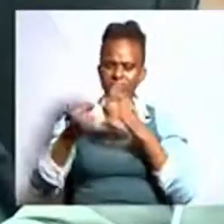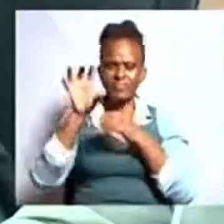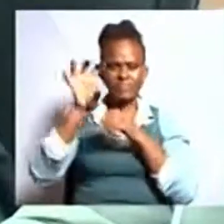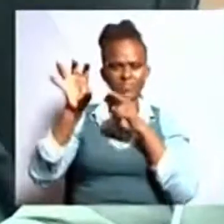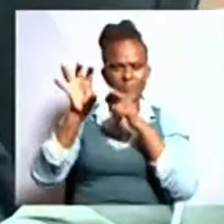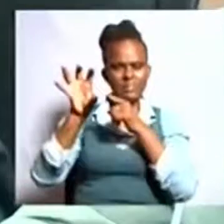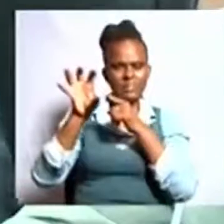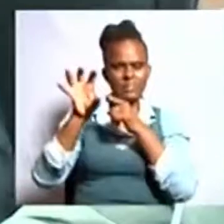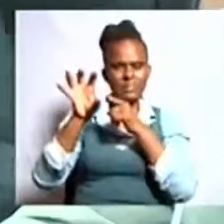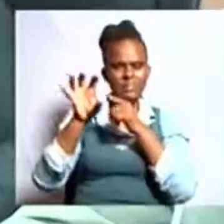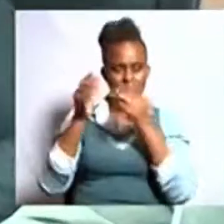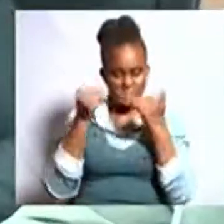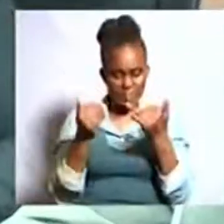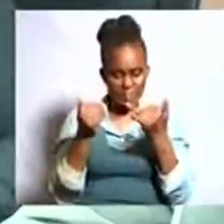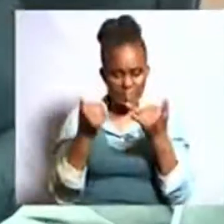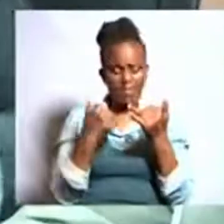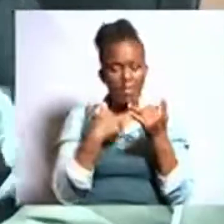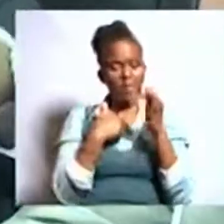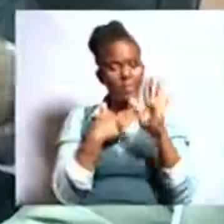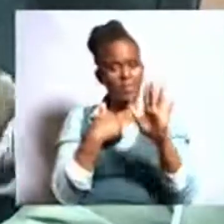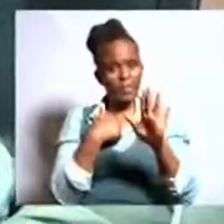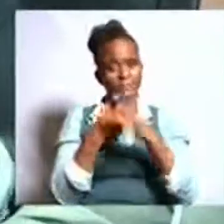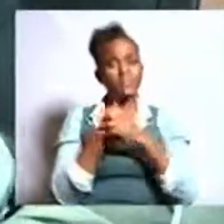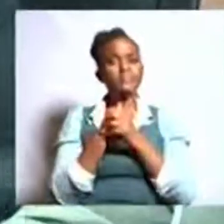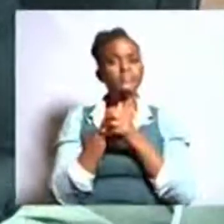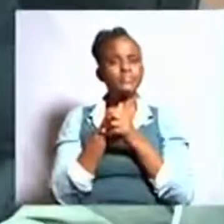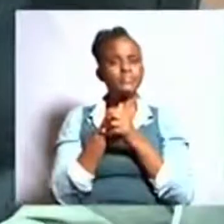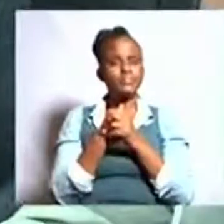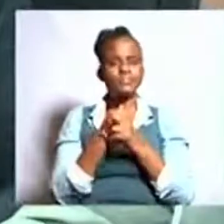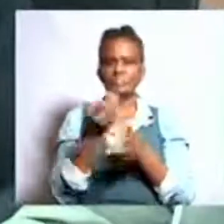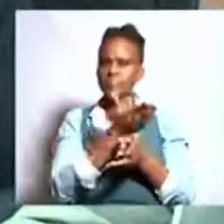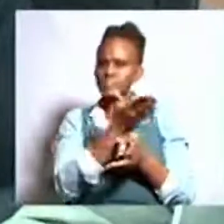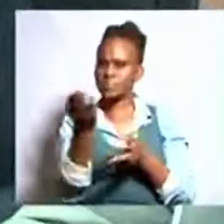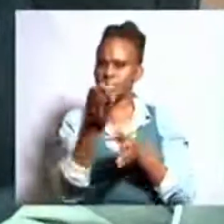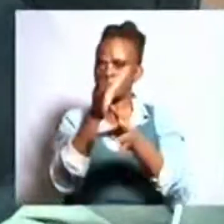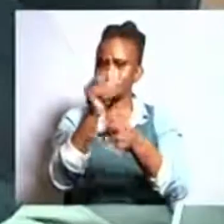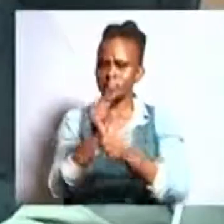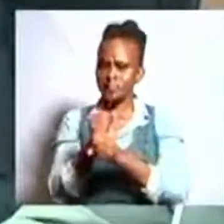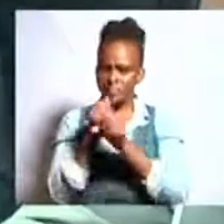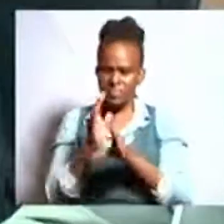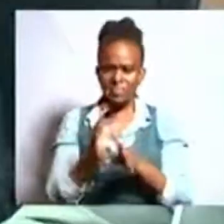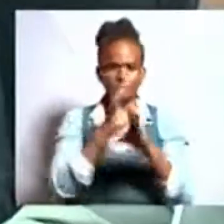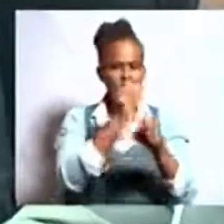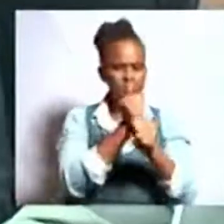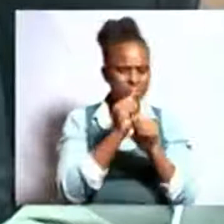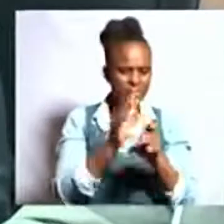Because as it stands, these